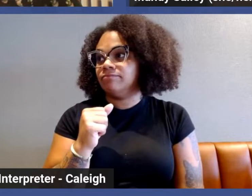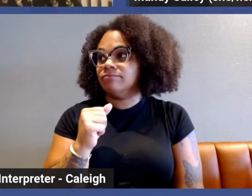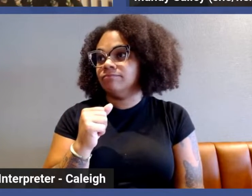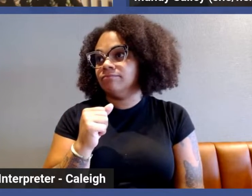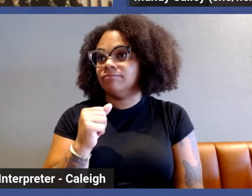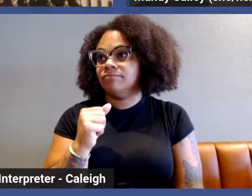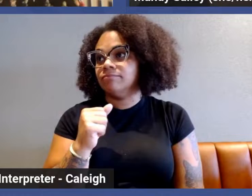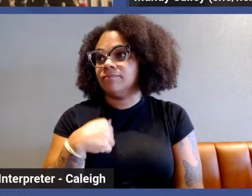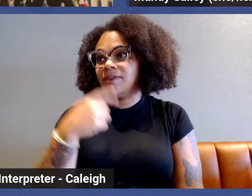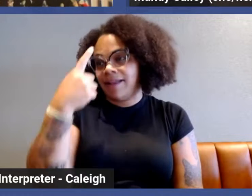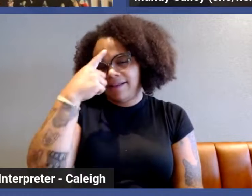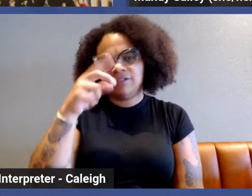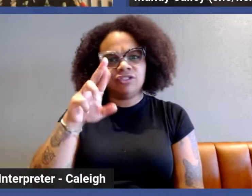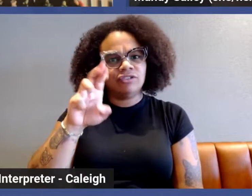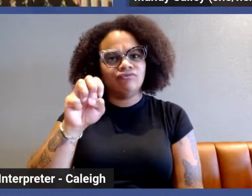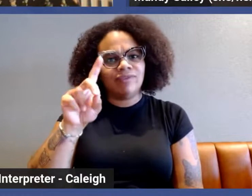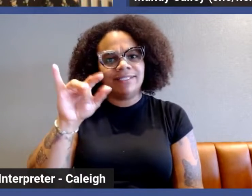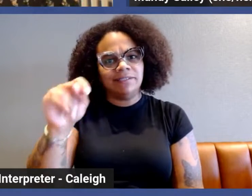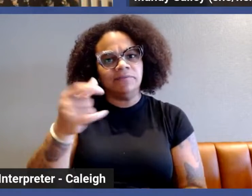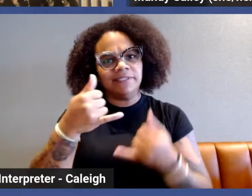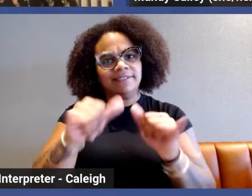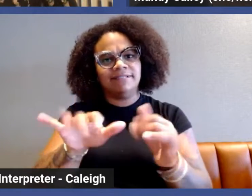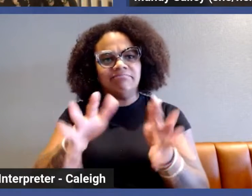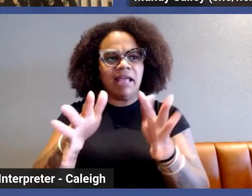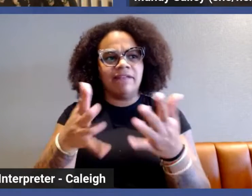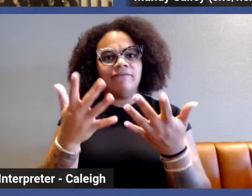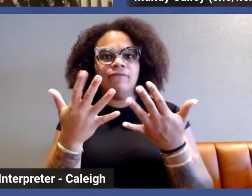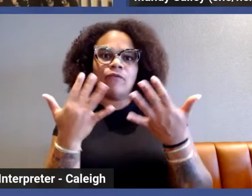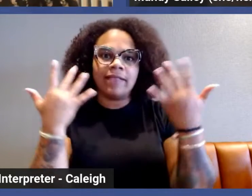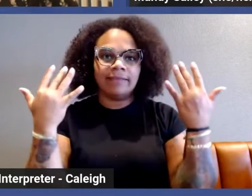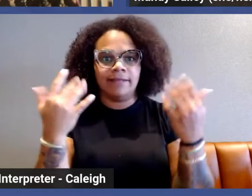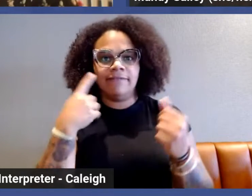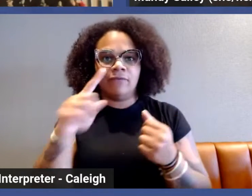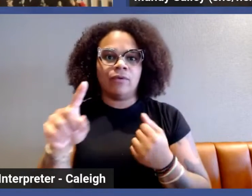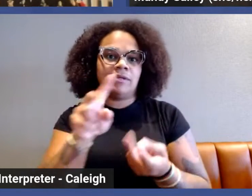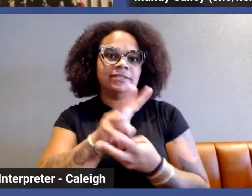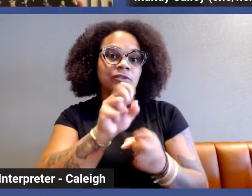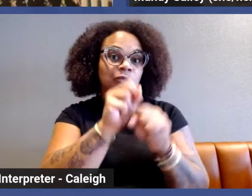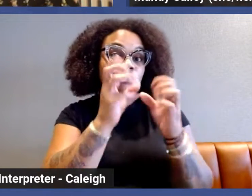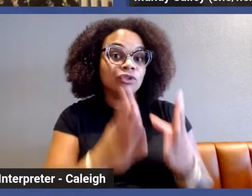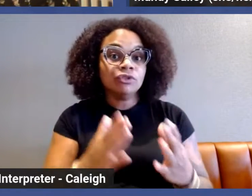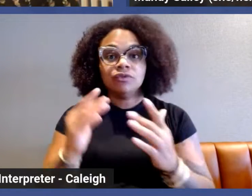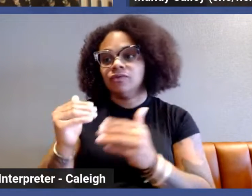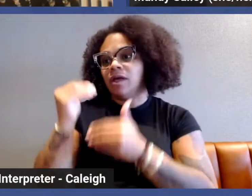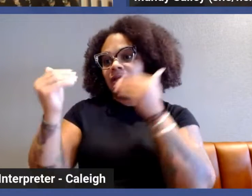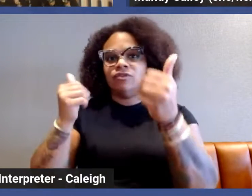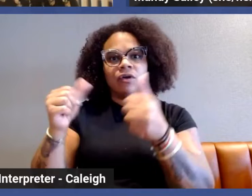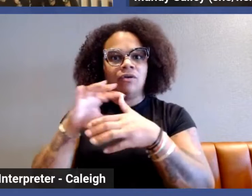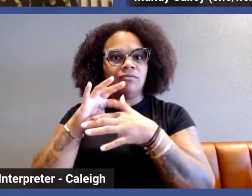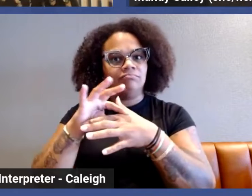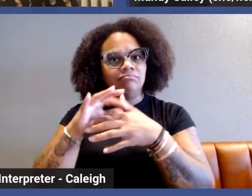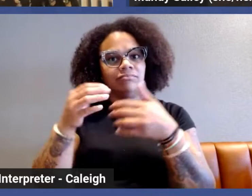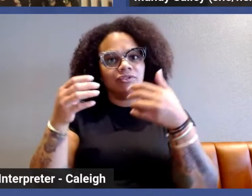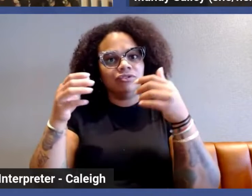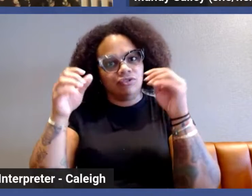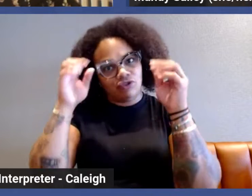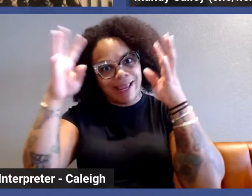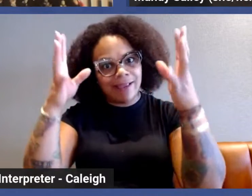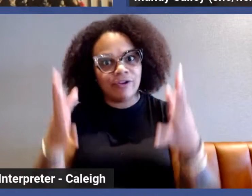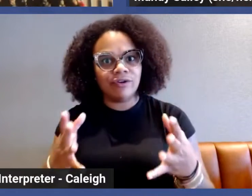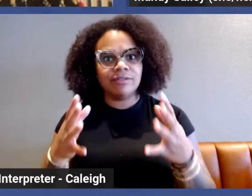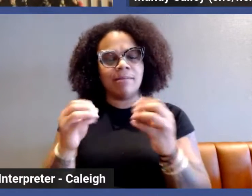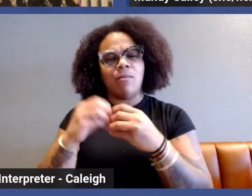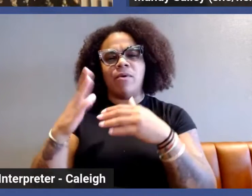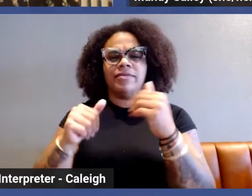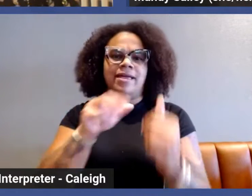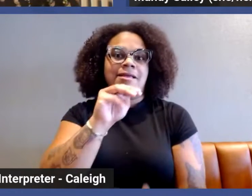sort of a friendlier environment to a lot of sex workers, adult creators, more so than like the meta platforms, right?